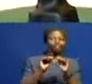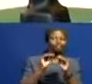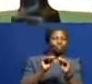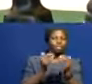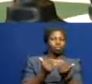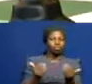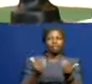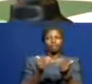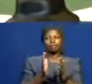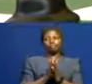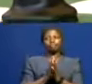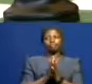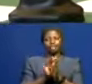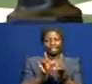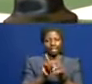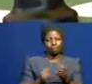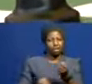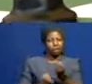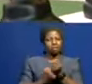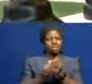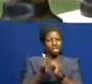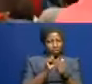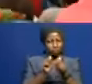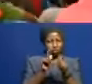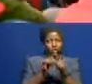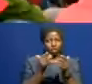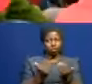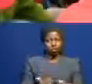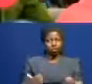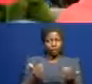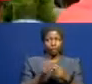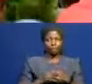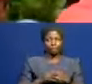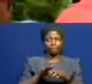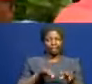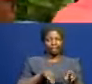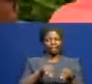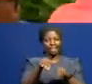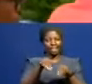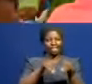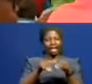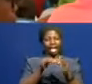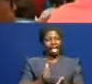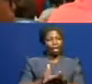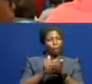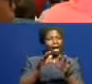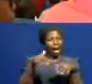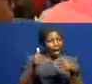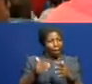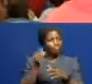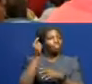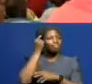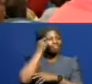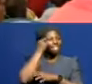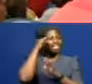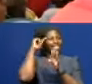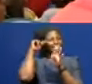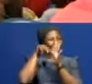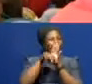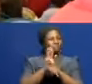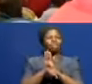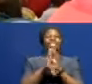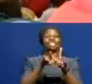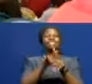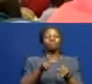to adequately facilitate the sport amongst the children. Chess helps in critical thinking and giving,